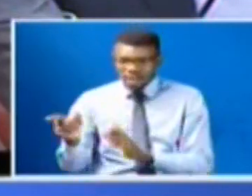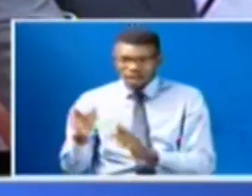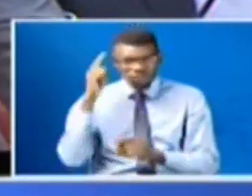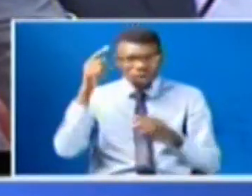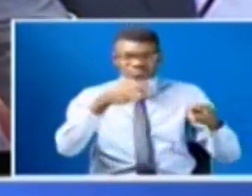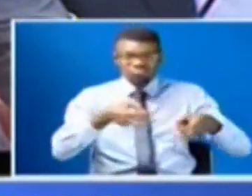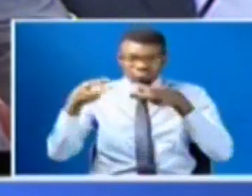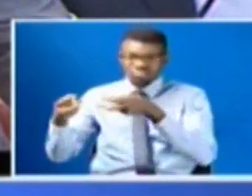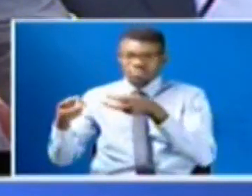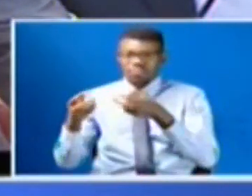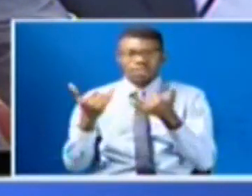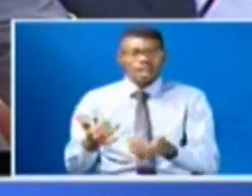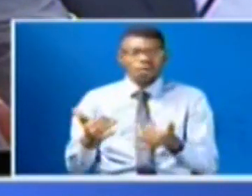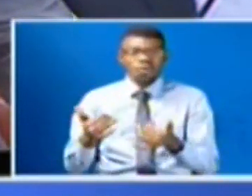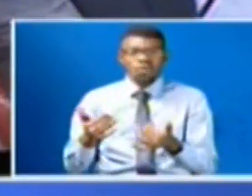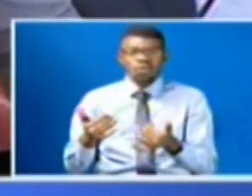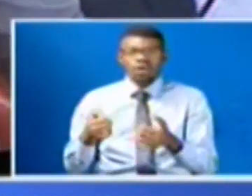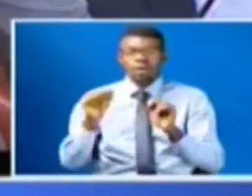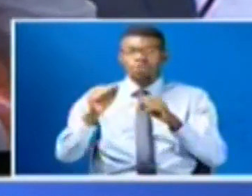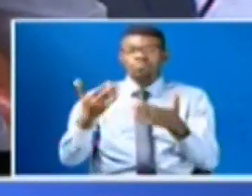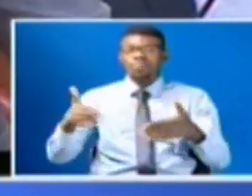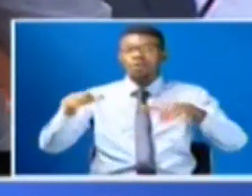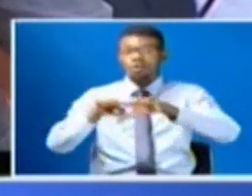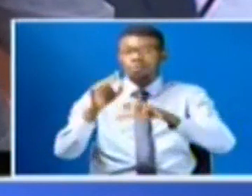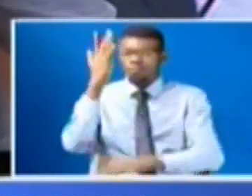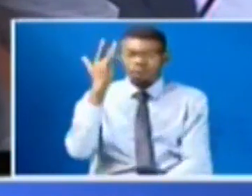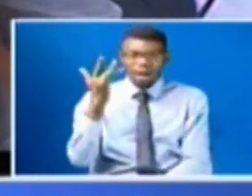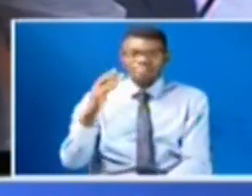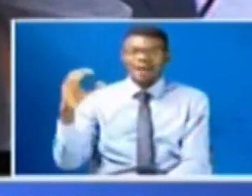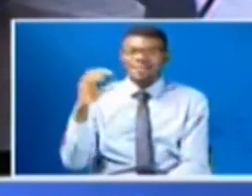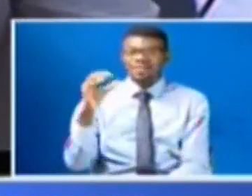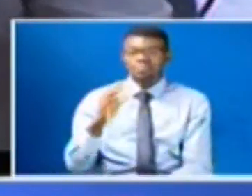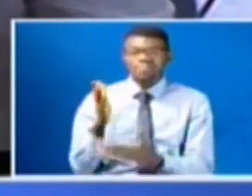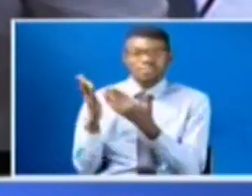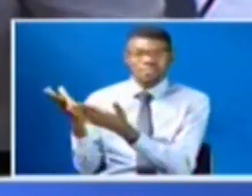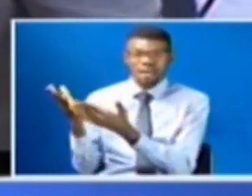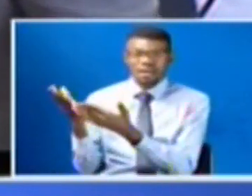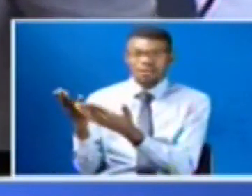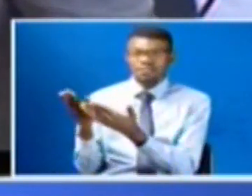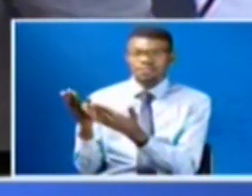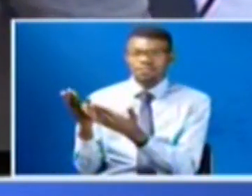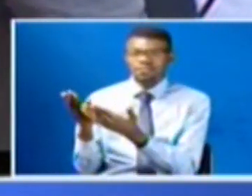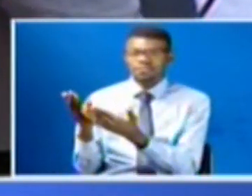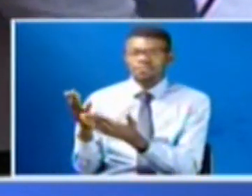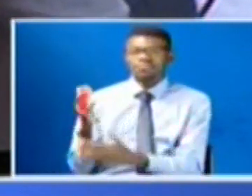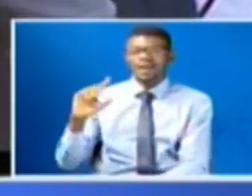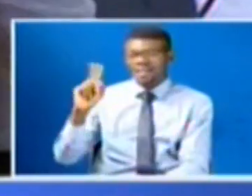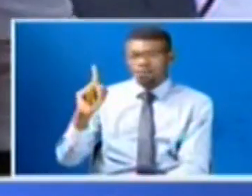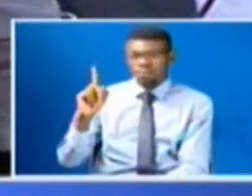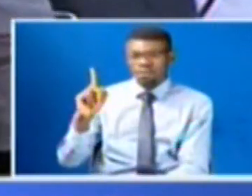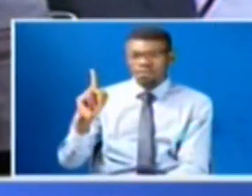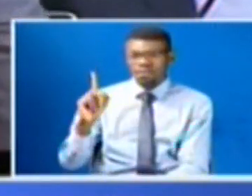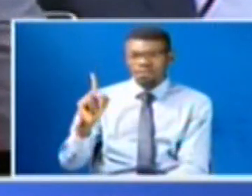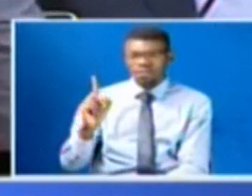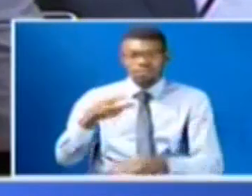are now being told to shut down because of the fact that their clients are headquartered in Nairobi. All these clearing